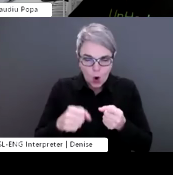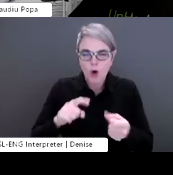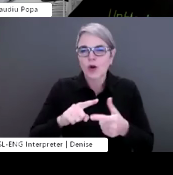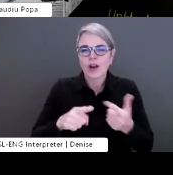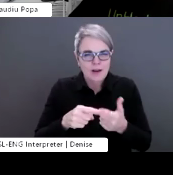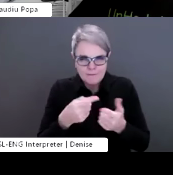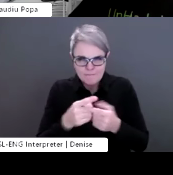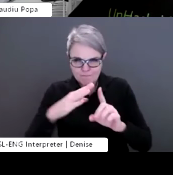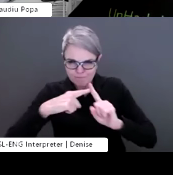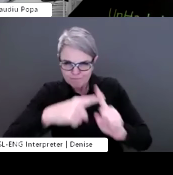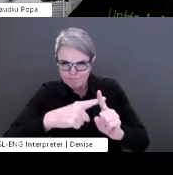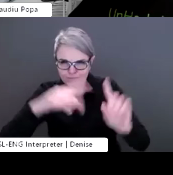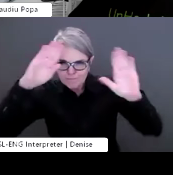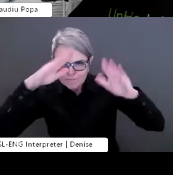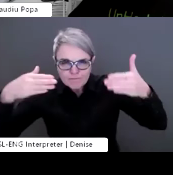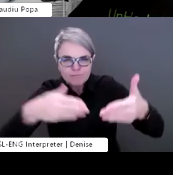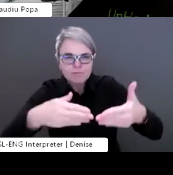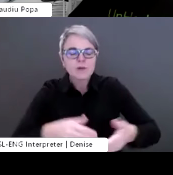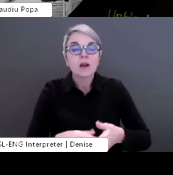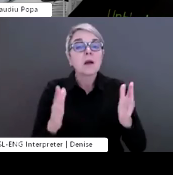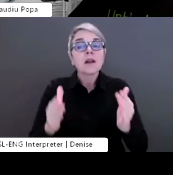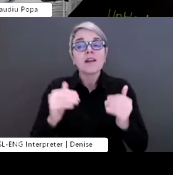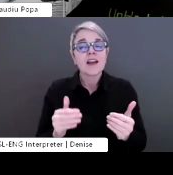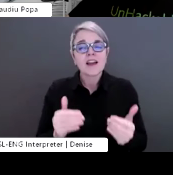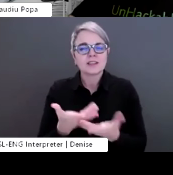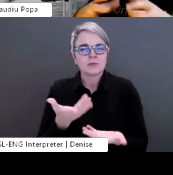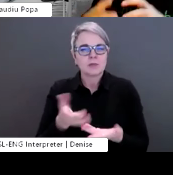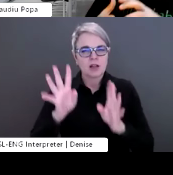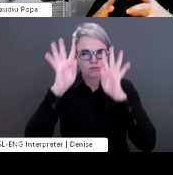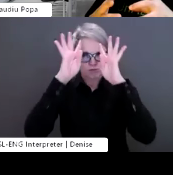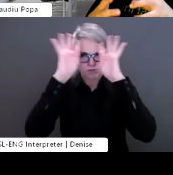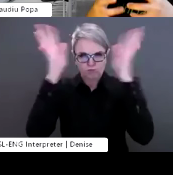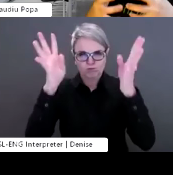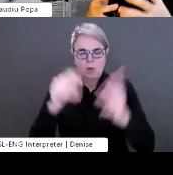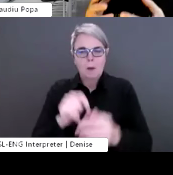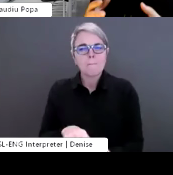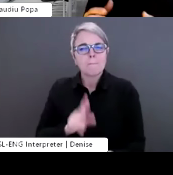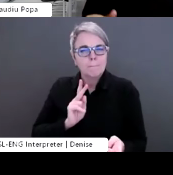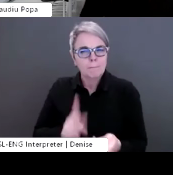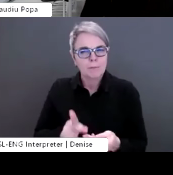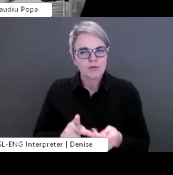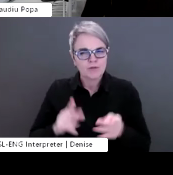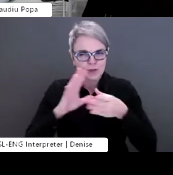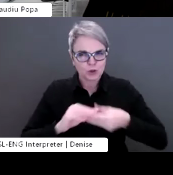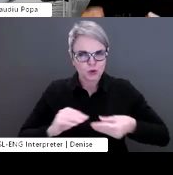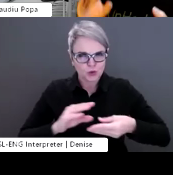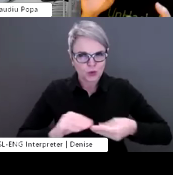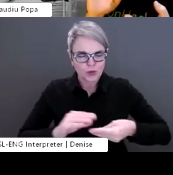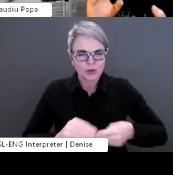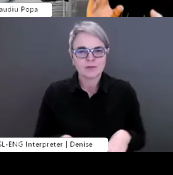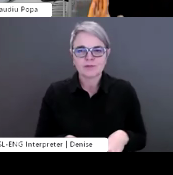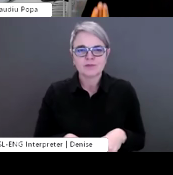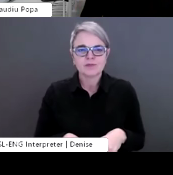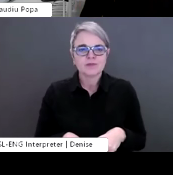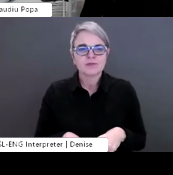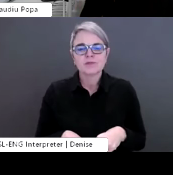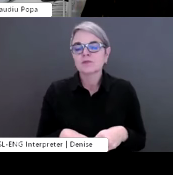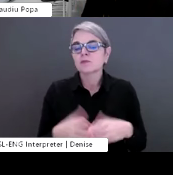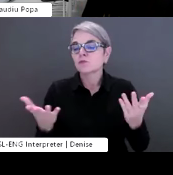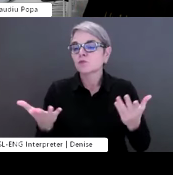perfect story. And of course, the perfect story begins with a narrative that could